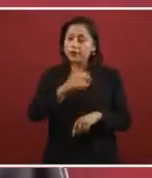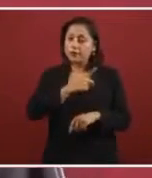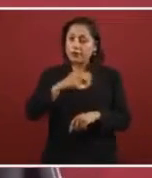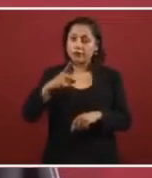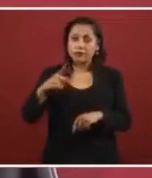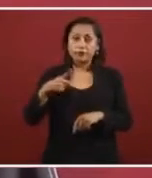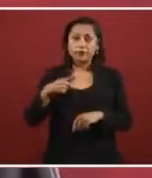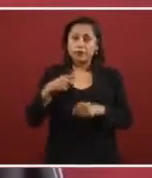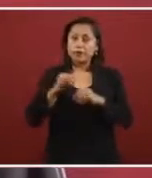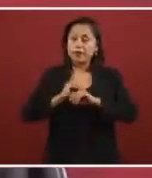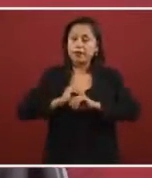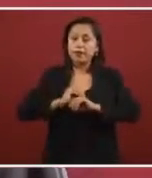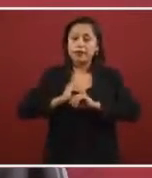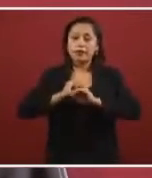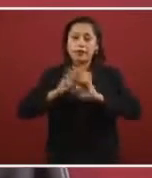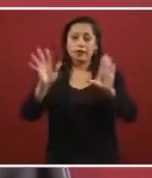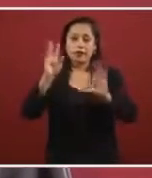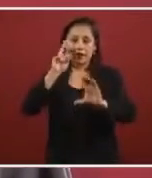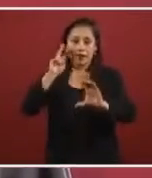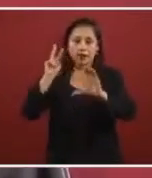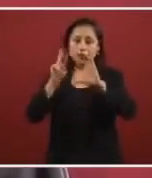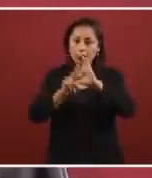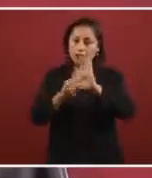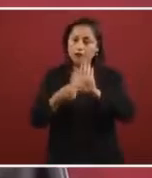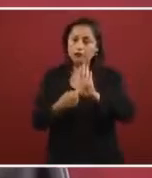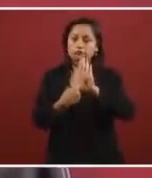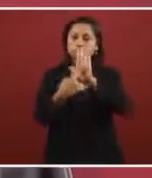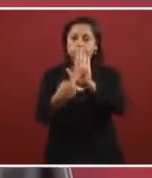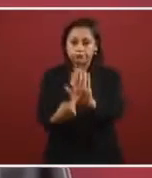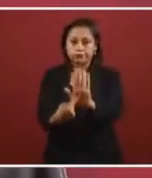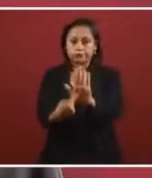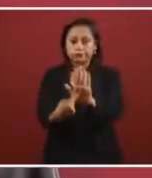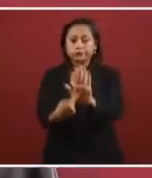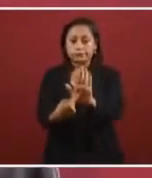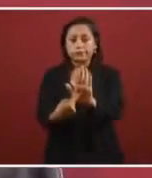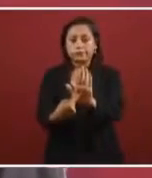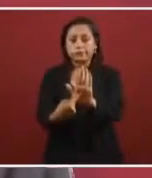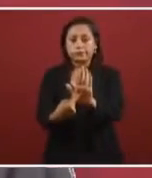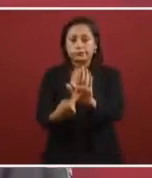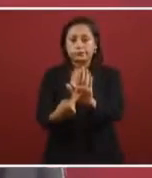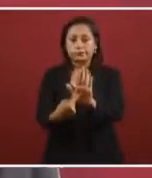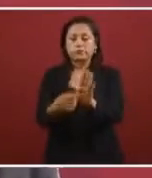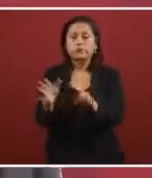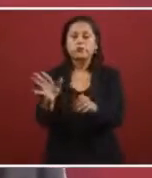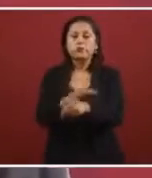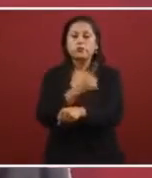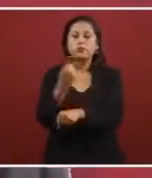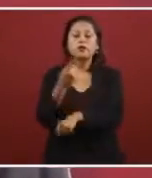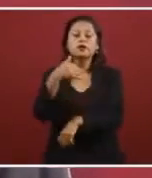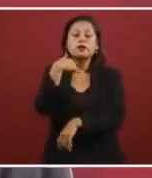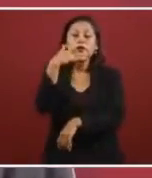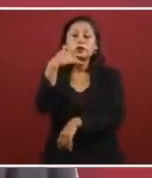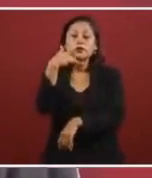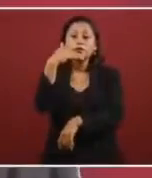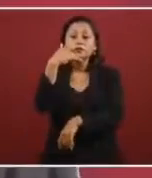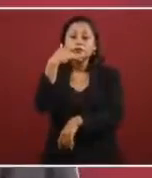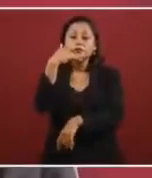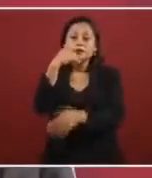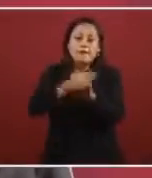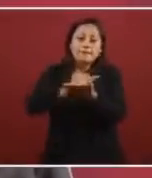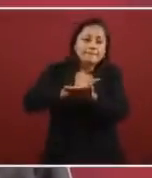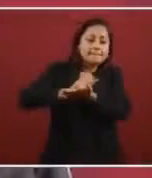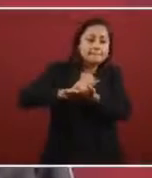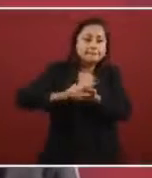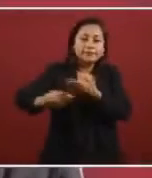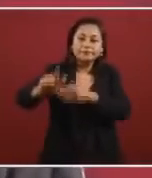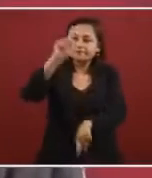public pública, life more transparente. public, transparent. Vamos a acabar con la Let's corrupción. end with corruption. Eso nos va